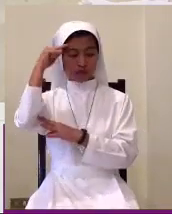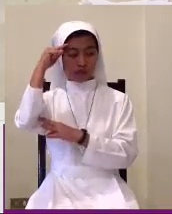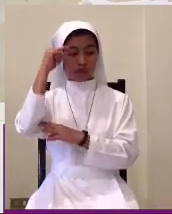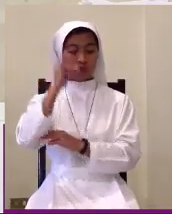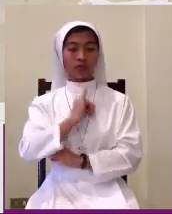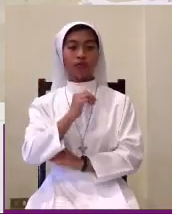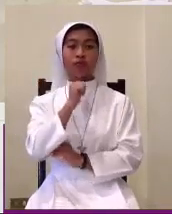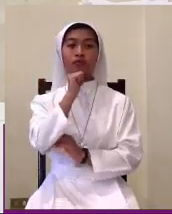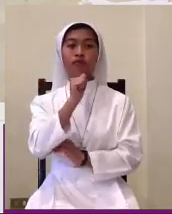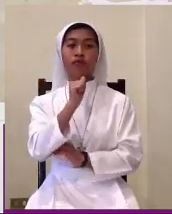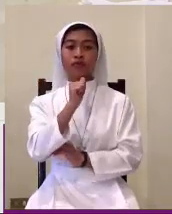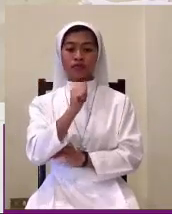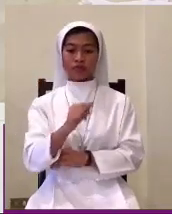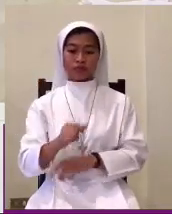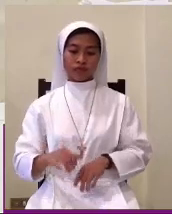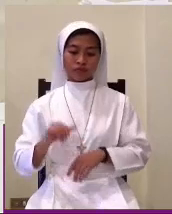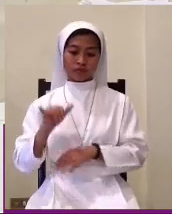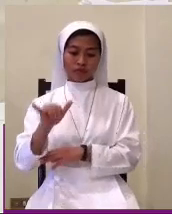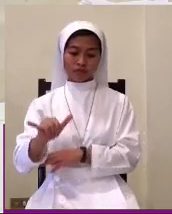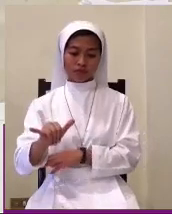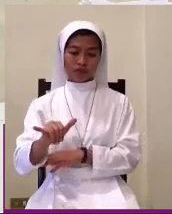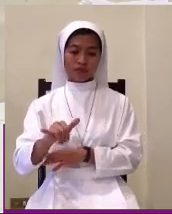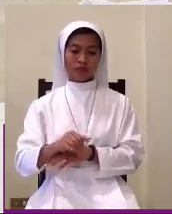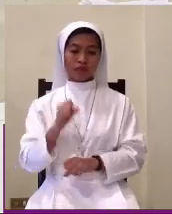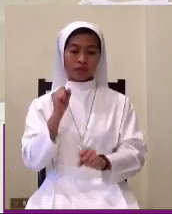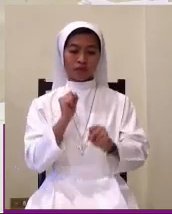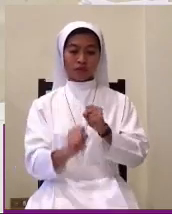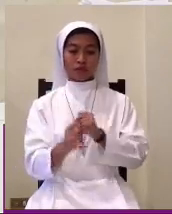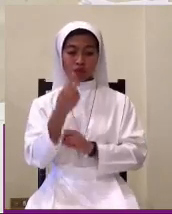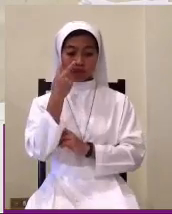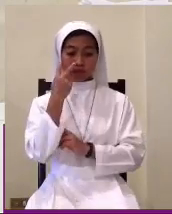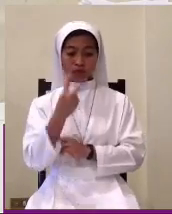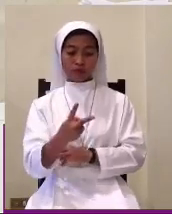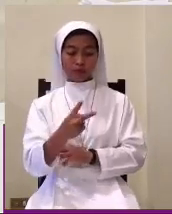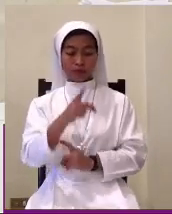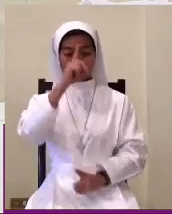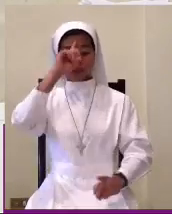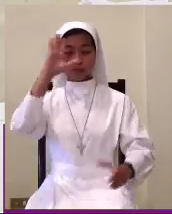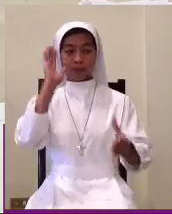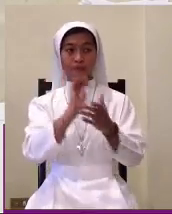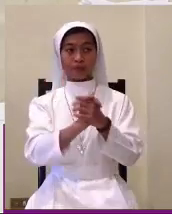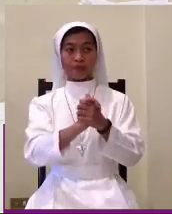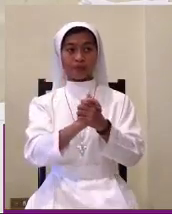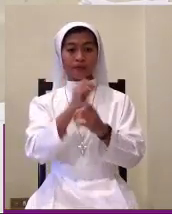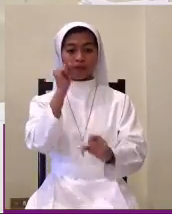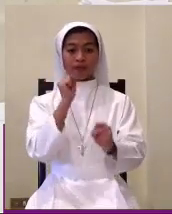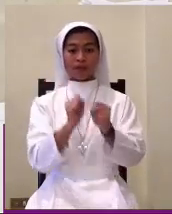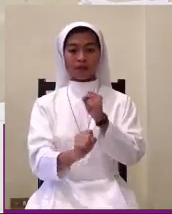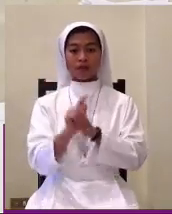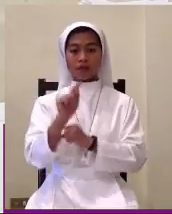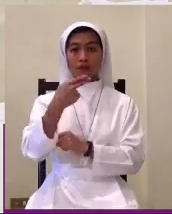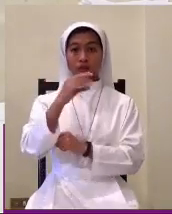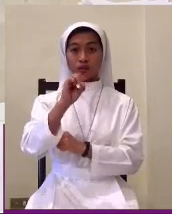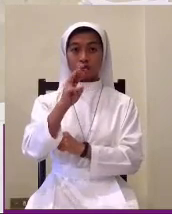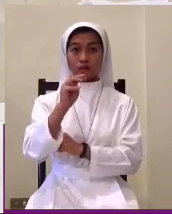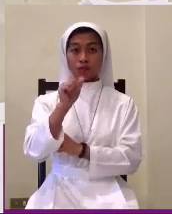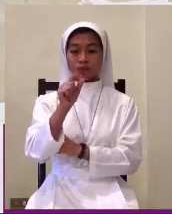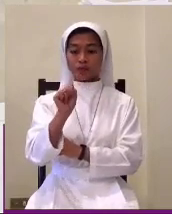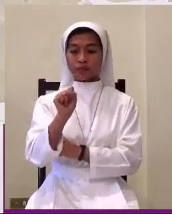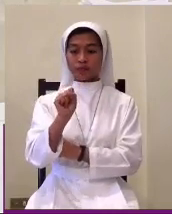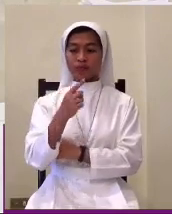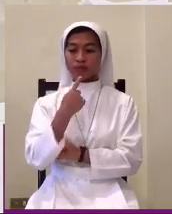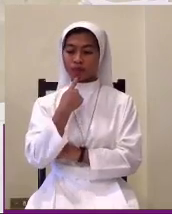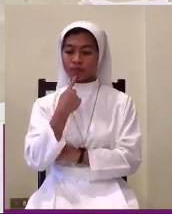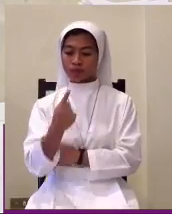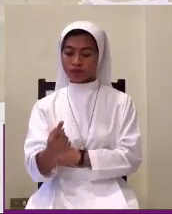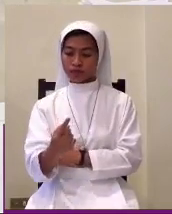may believe. Let us go to him." So Thomas, called Didymus, said to his fellow